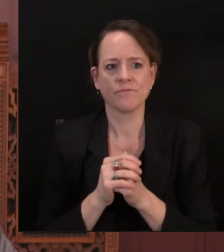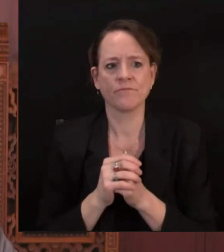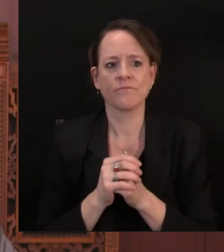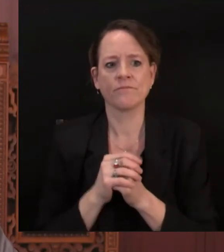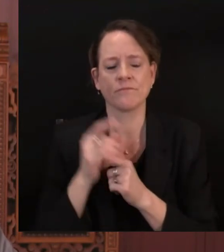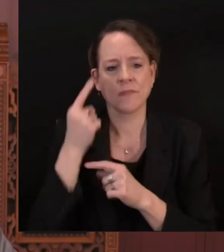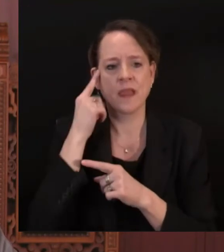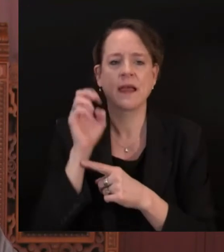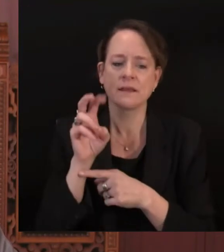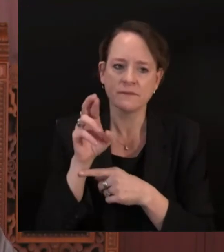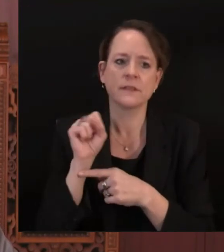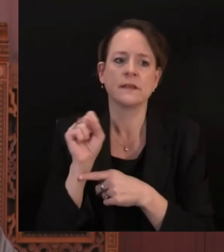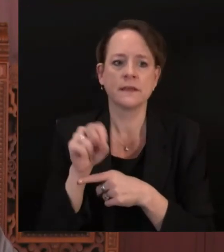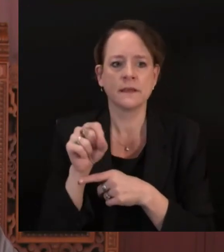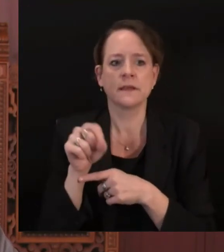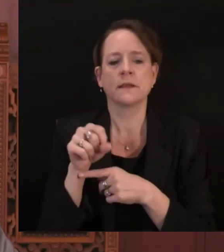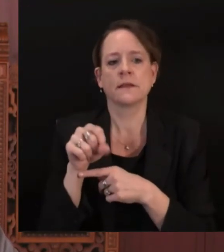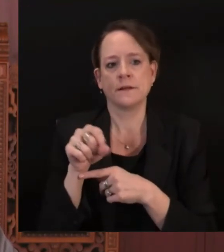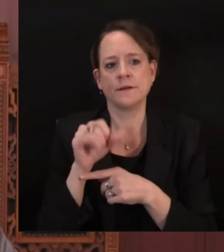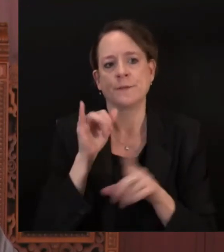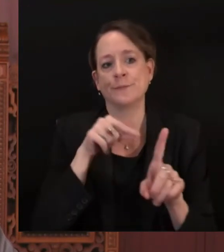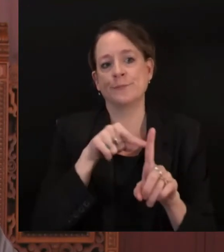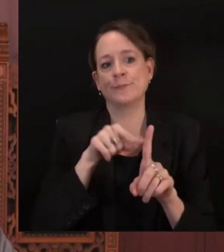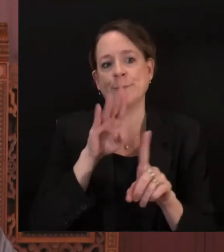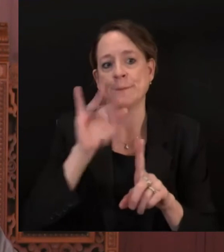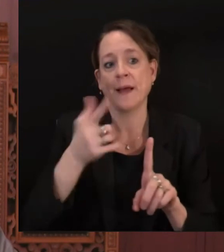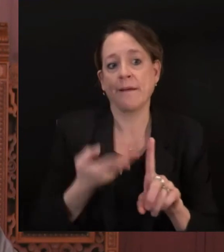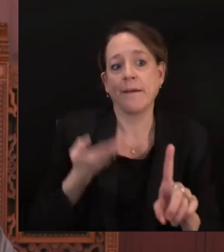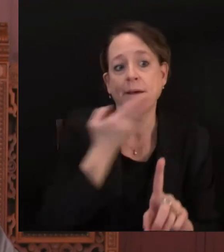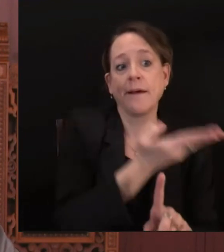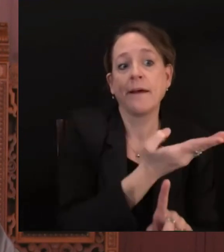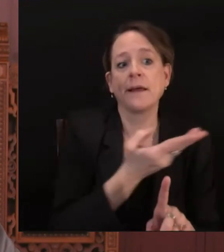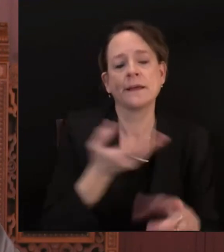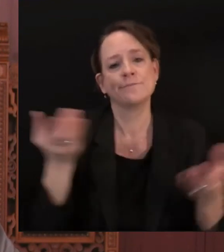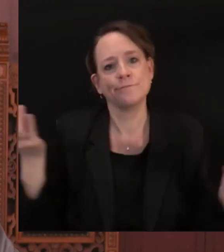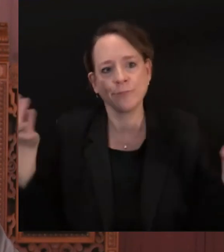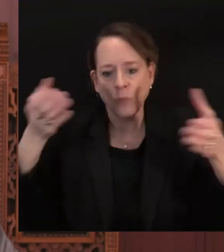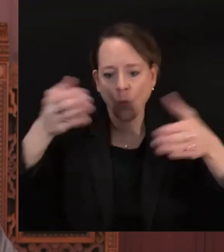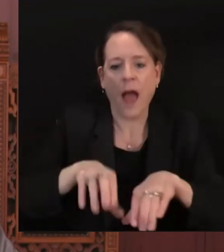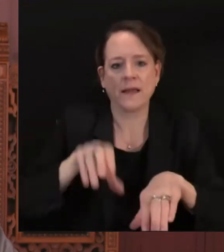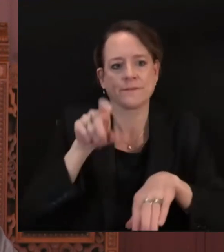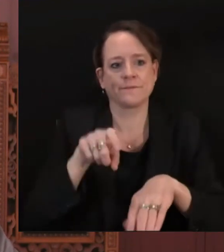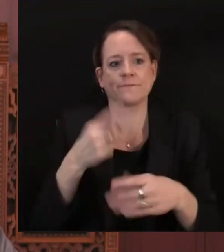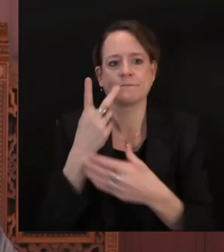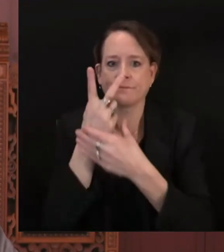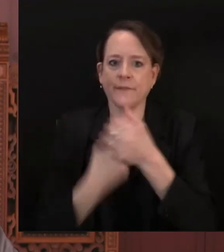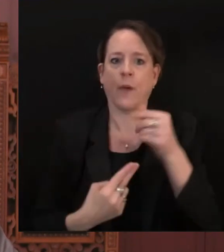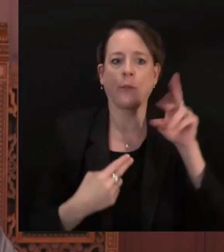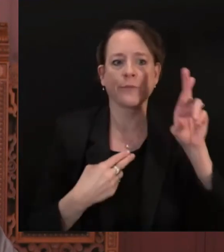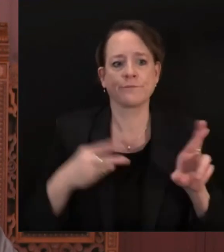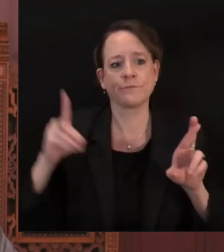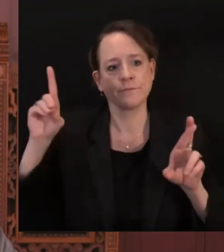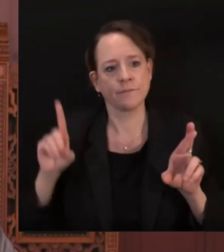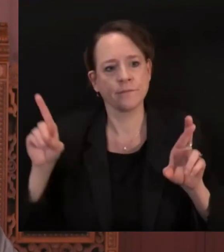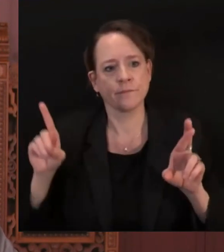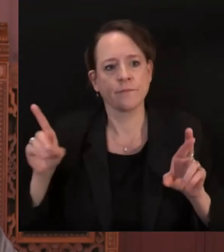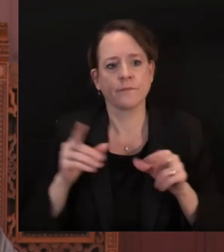because there are probably anywhere from 20 to 25, I can't remember the number, frankly, that all